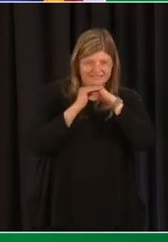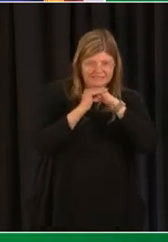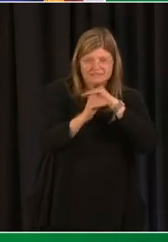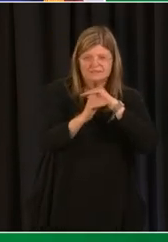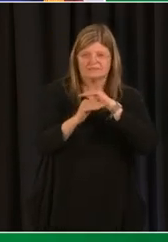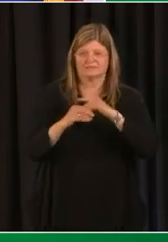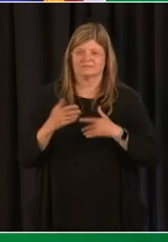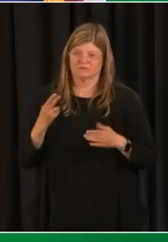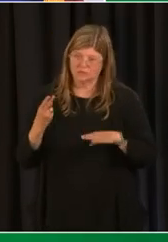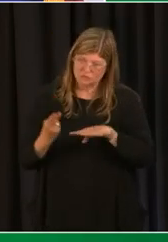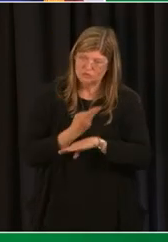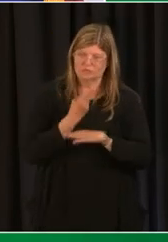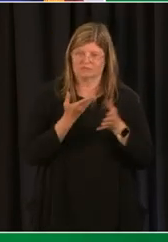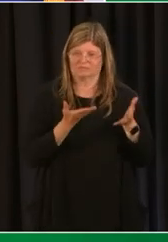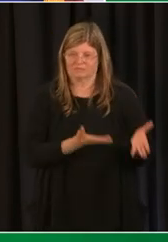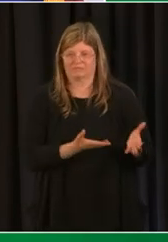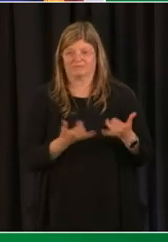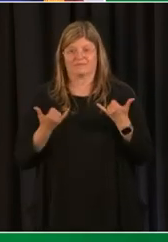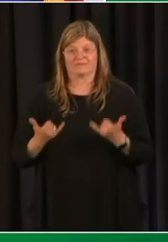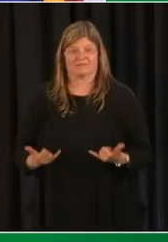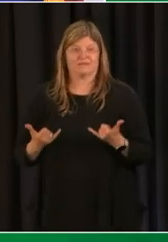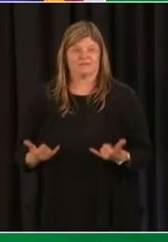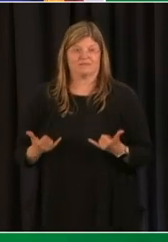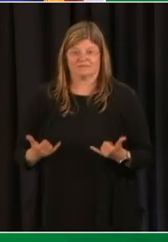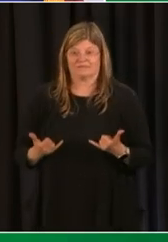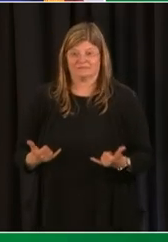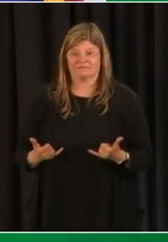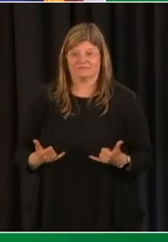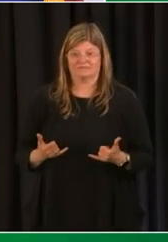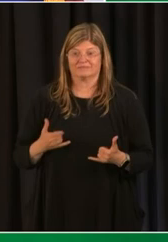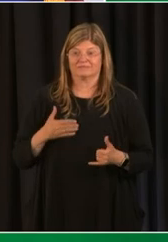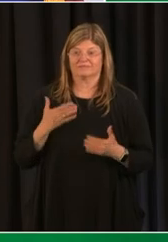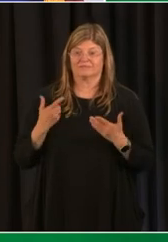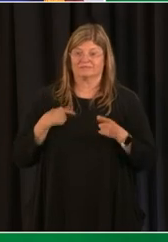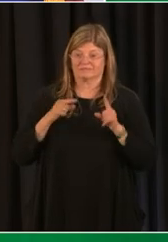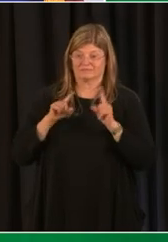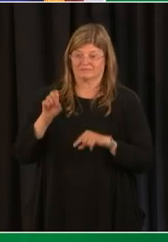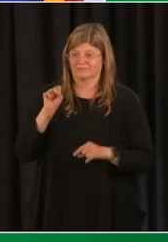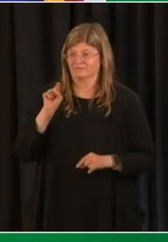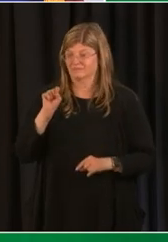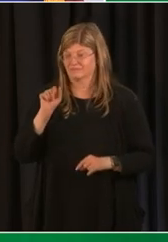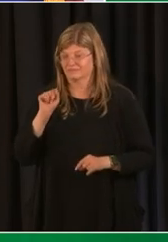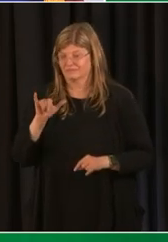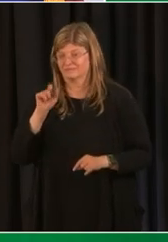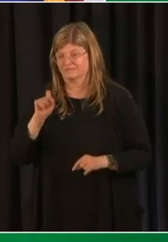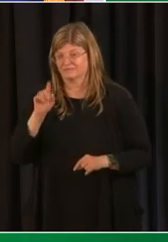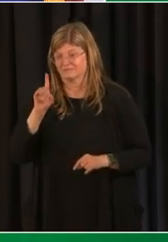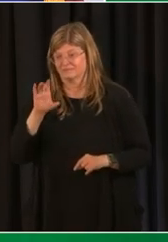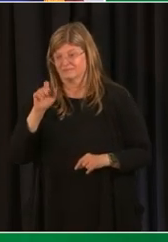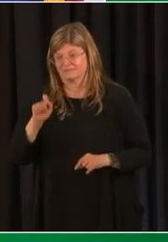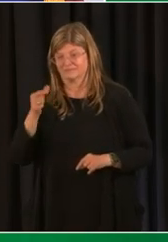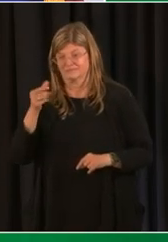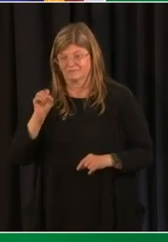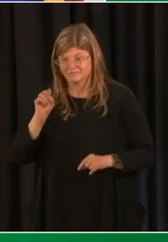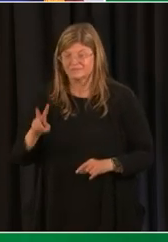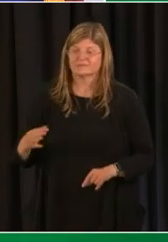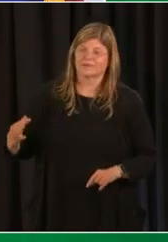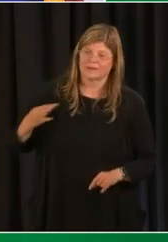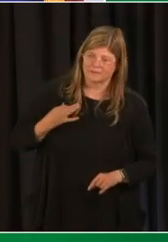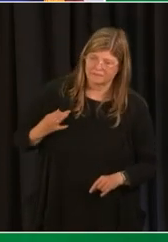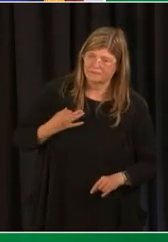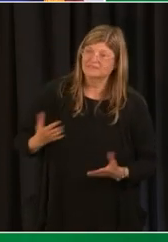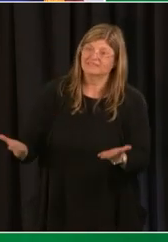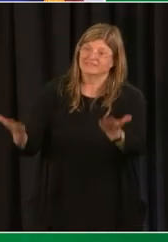time. And so today, we ask you to go to stay.dc.gov and apply. Start